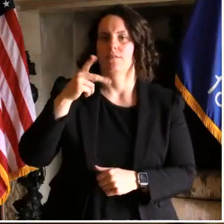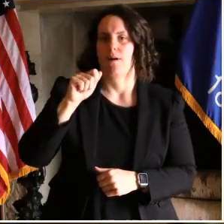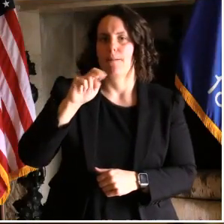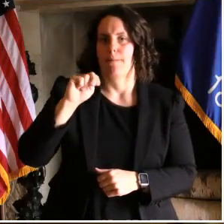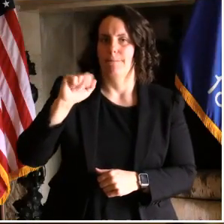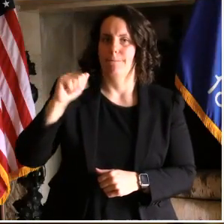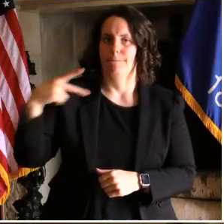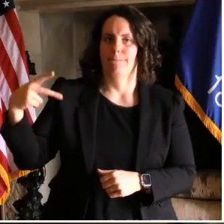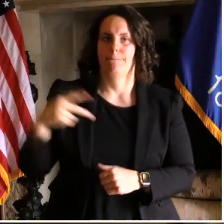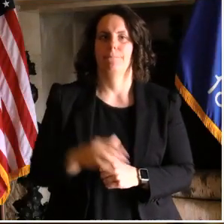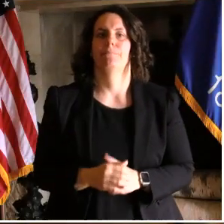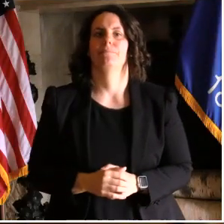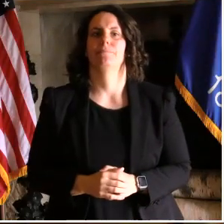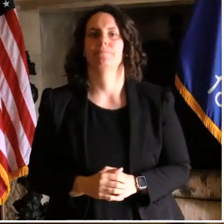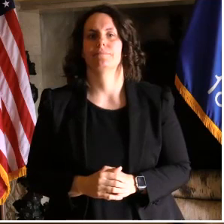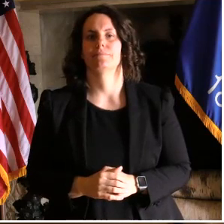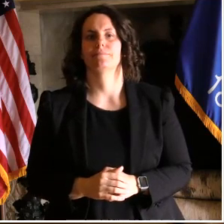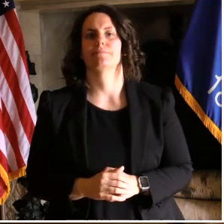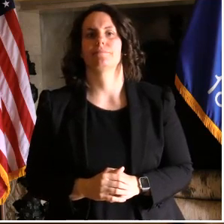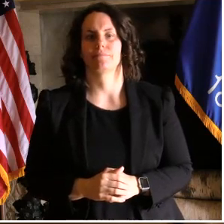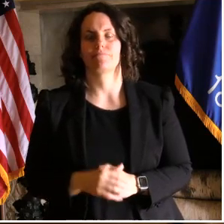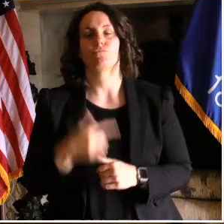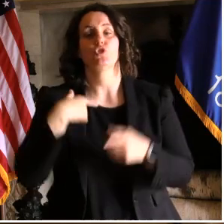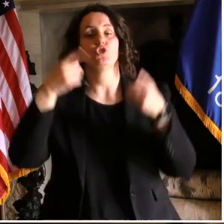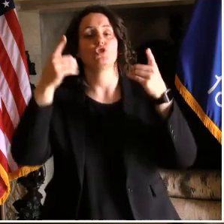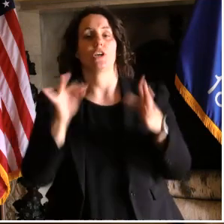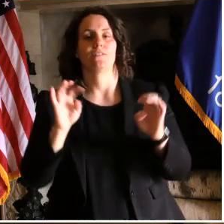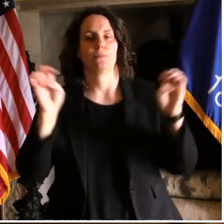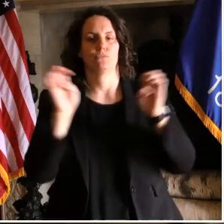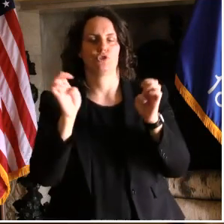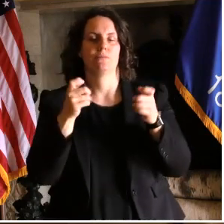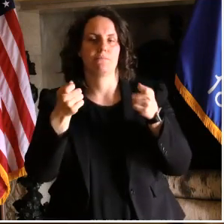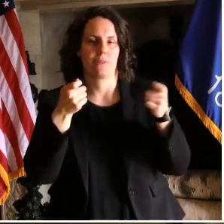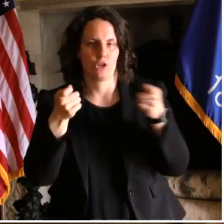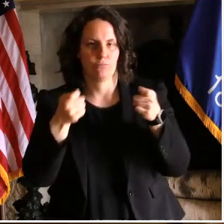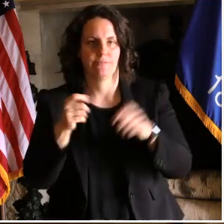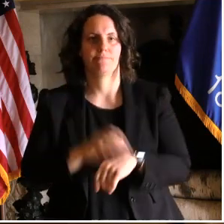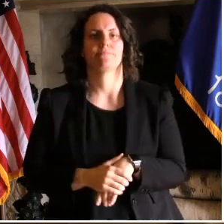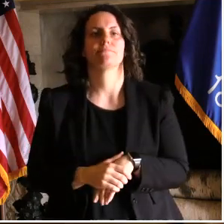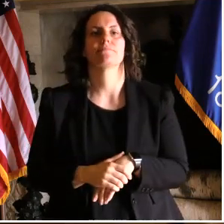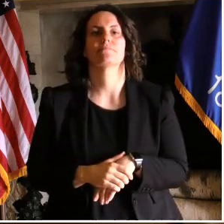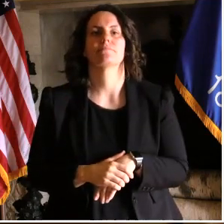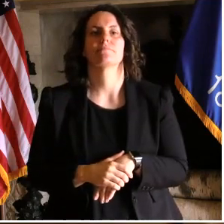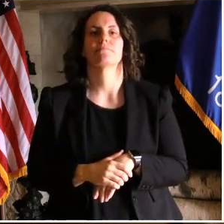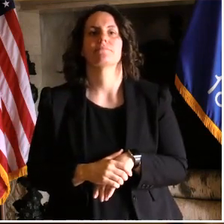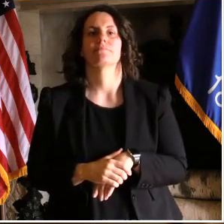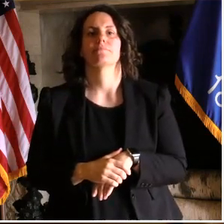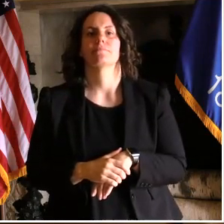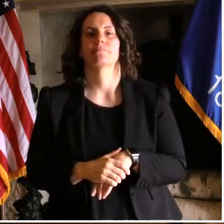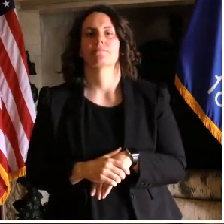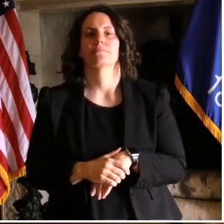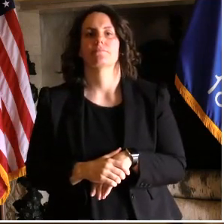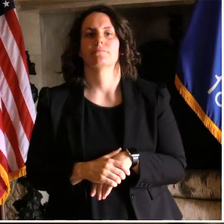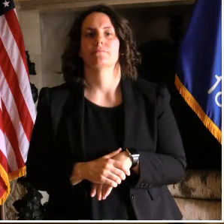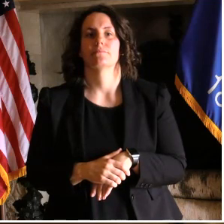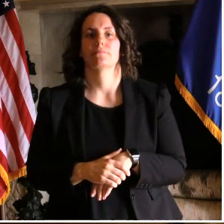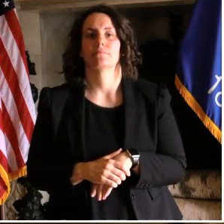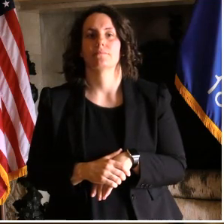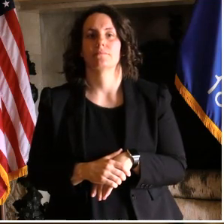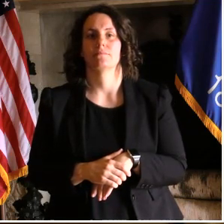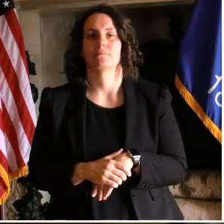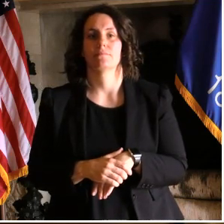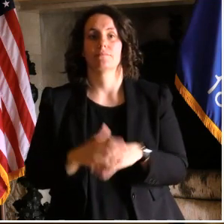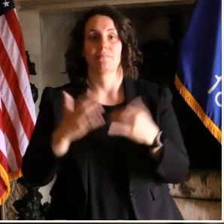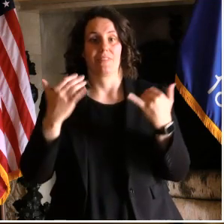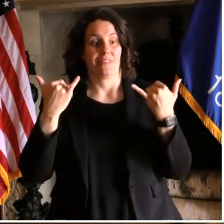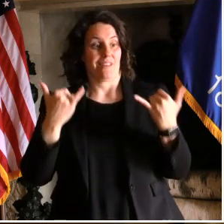Emergency Management for the state of Wisconsin. Currently, we have more than 300 Wisconsin National Guard citizen soldiers and